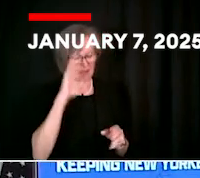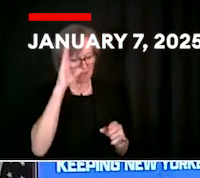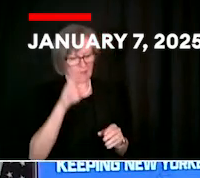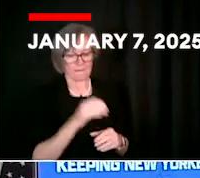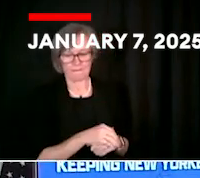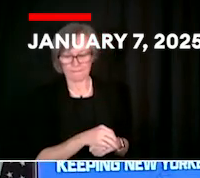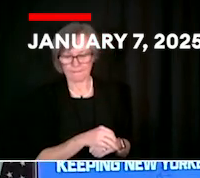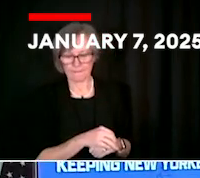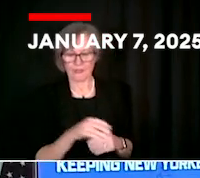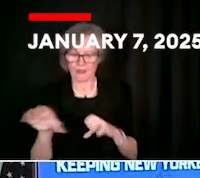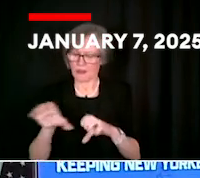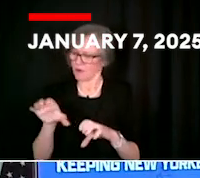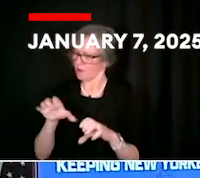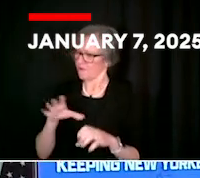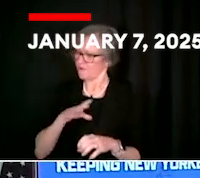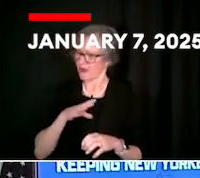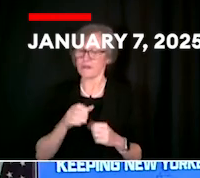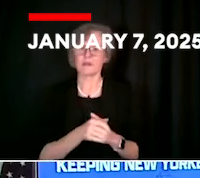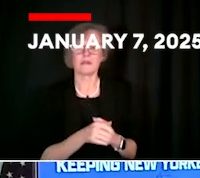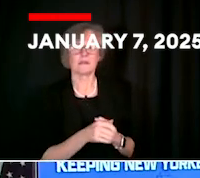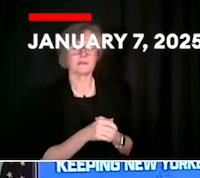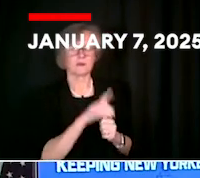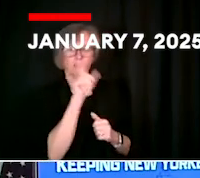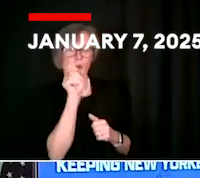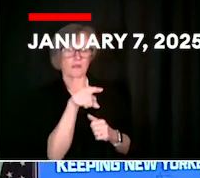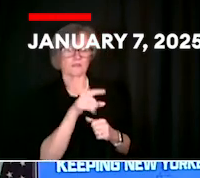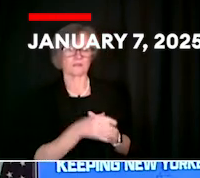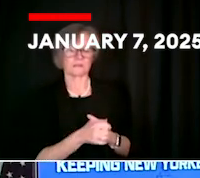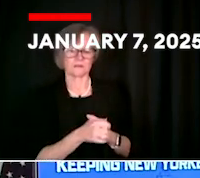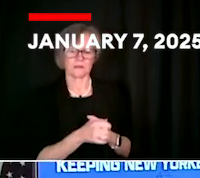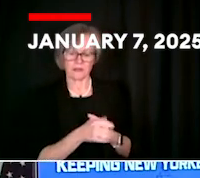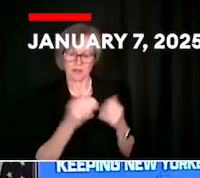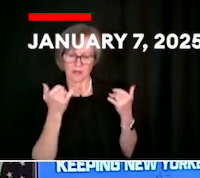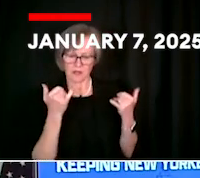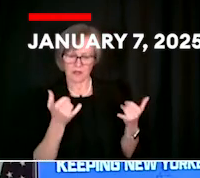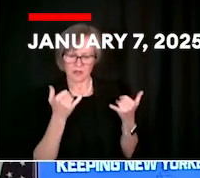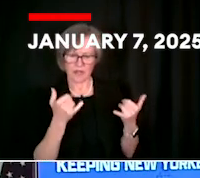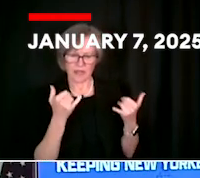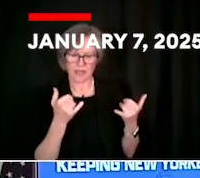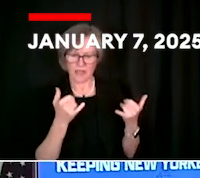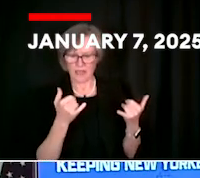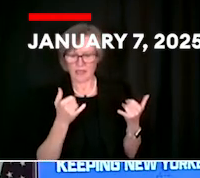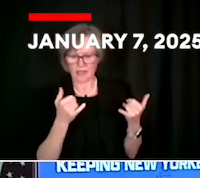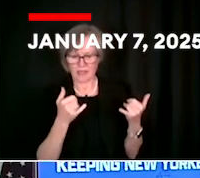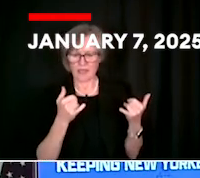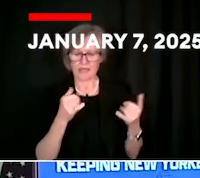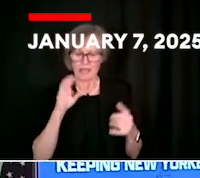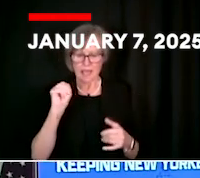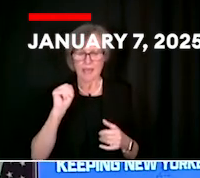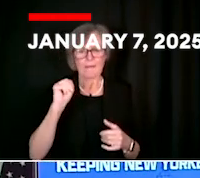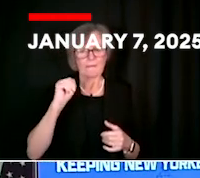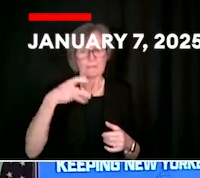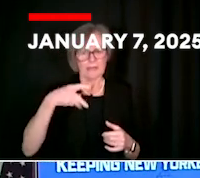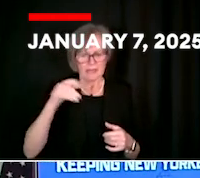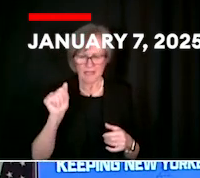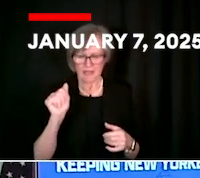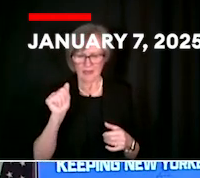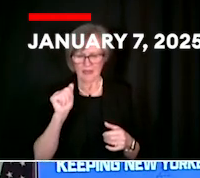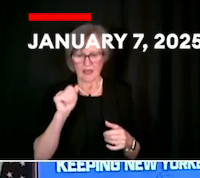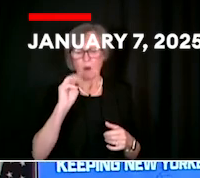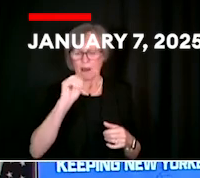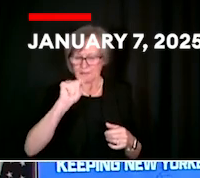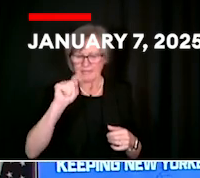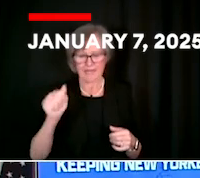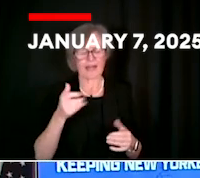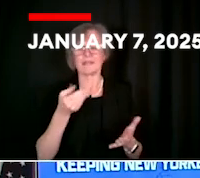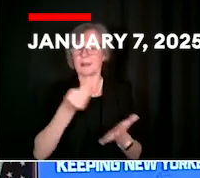fine. Good. So today, the MTA Chair Jenna Lieber said that the MTA doesn't need to have their money management